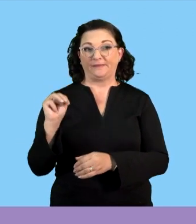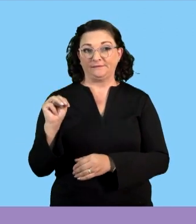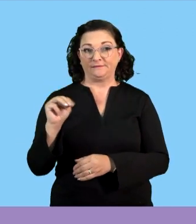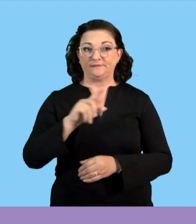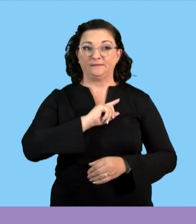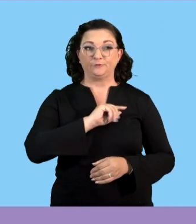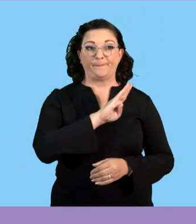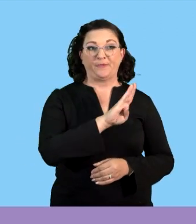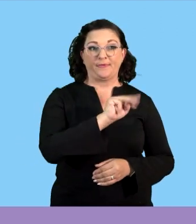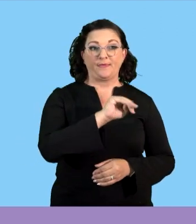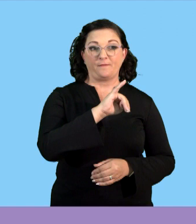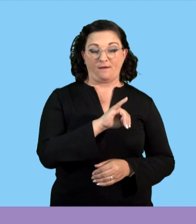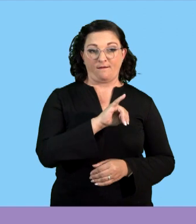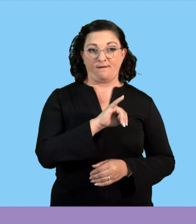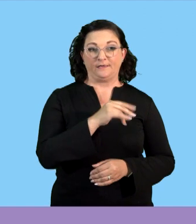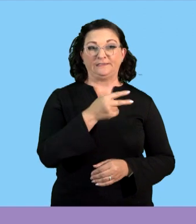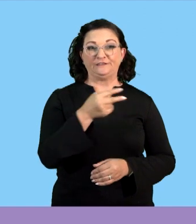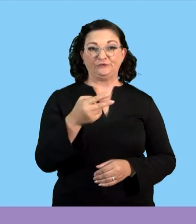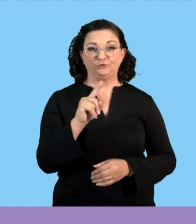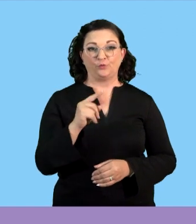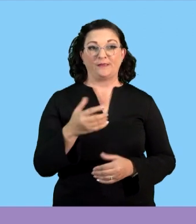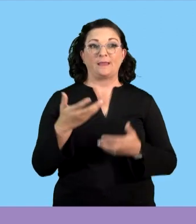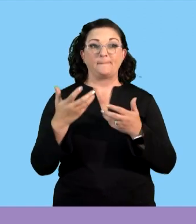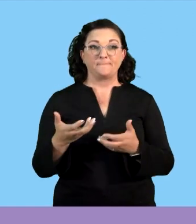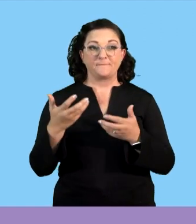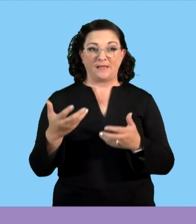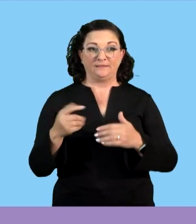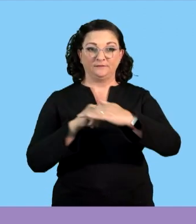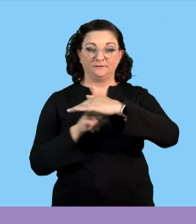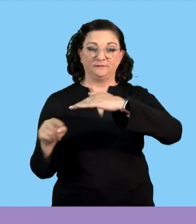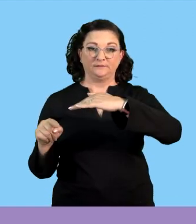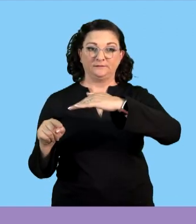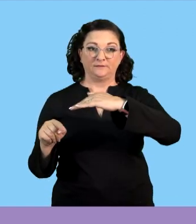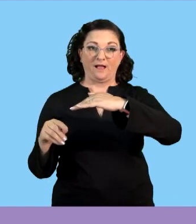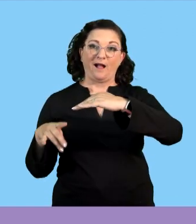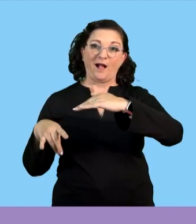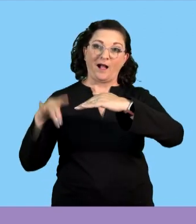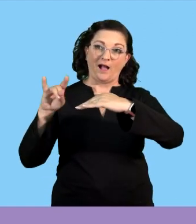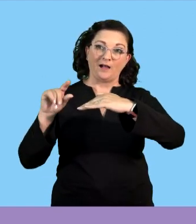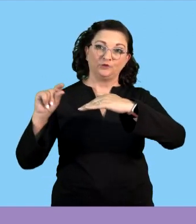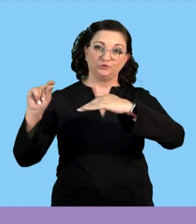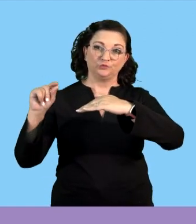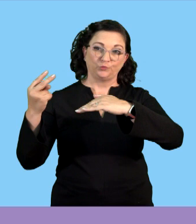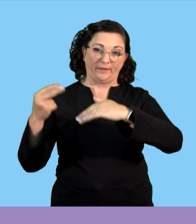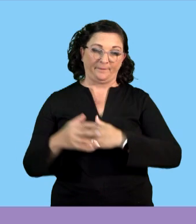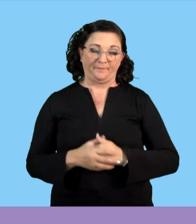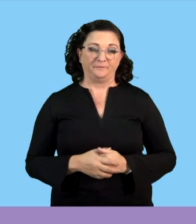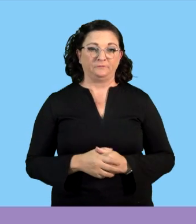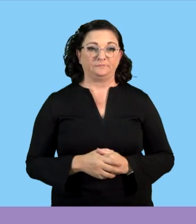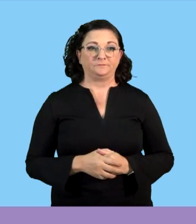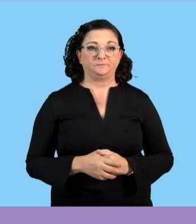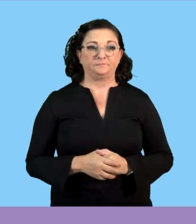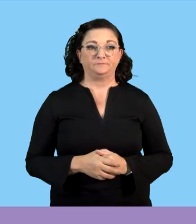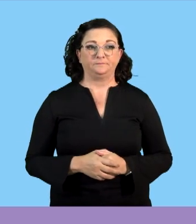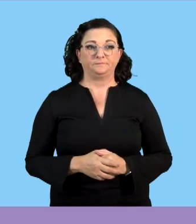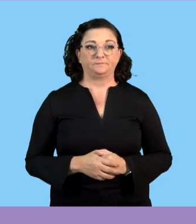given as BMI is equals to mass out of or divide by height